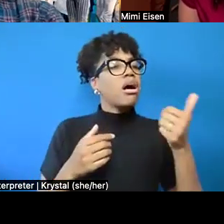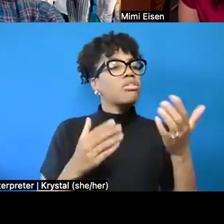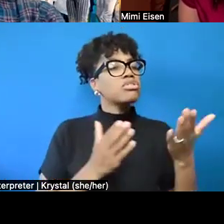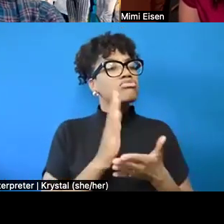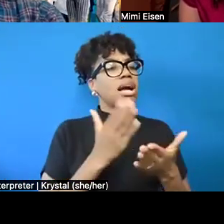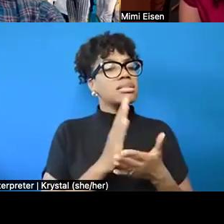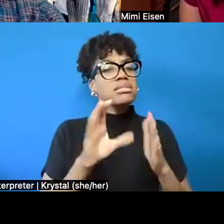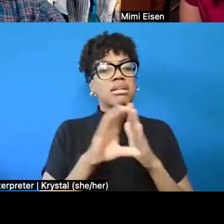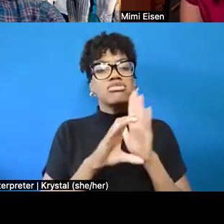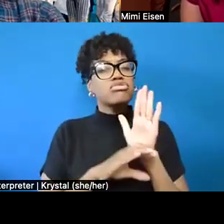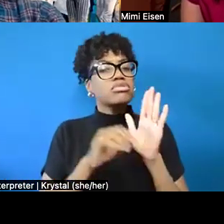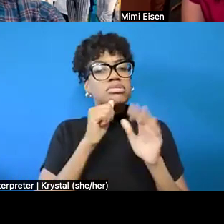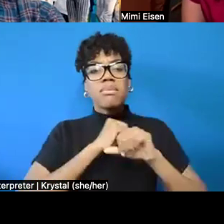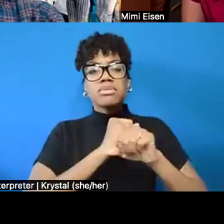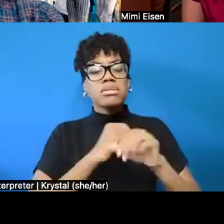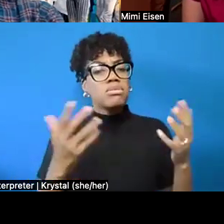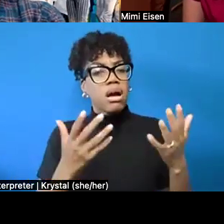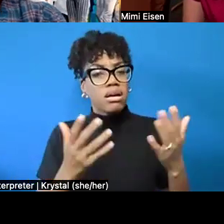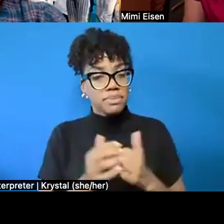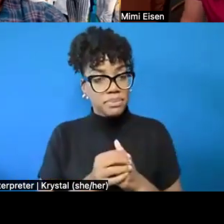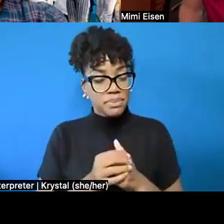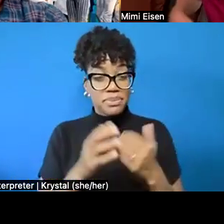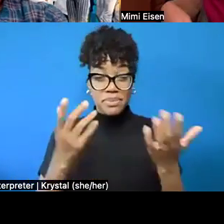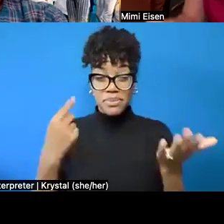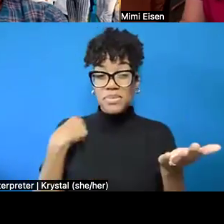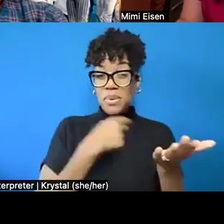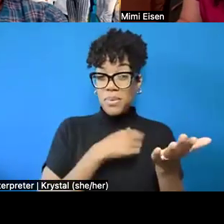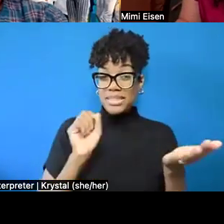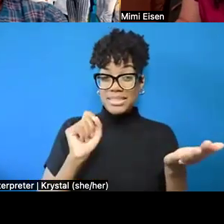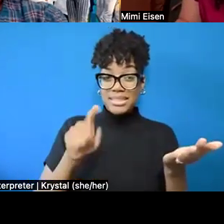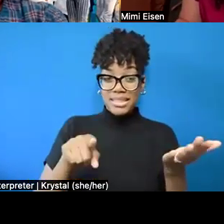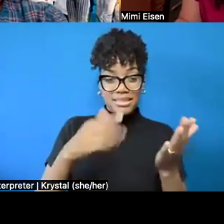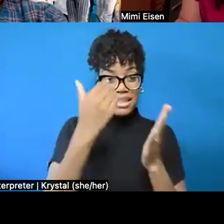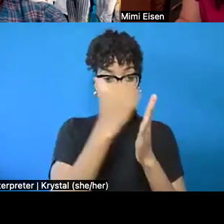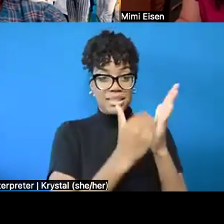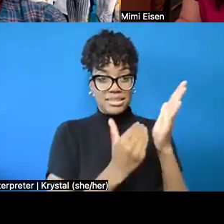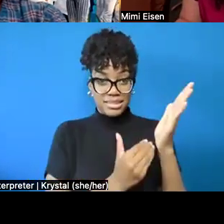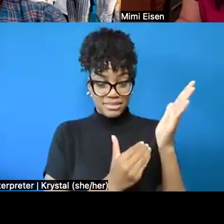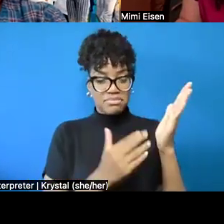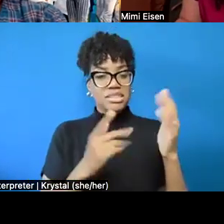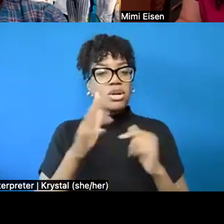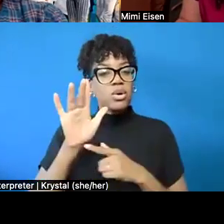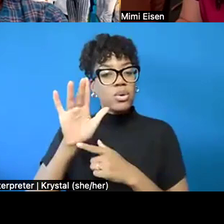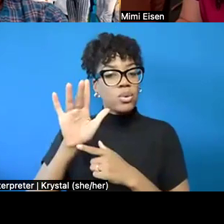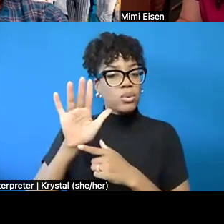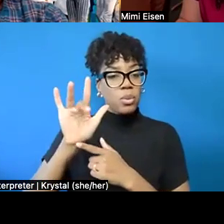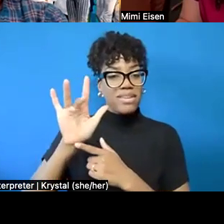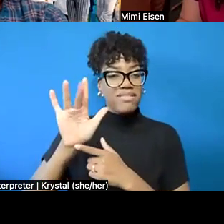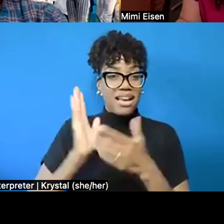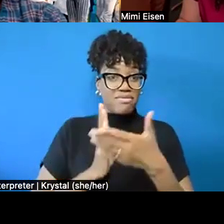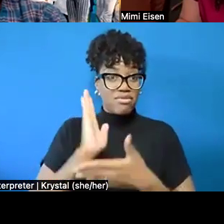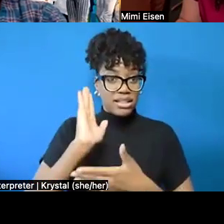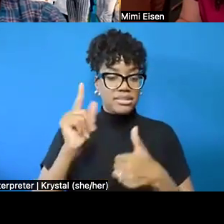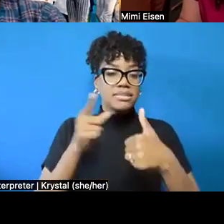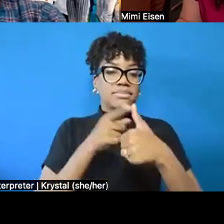So it begins with students getting a list of 25 rights, right? It's got the right to free